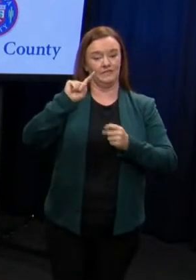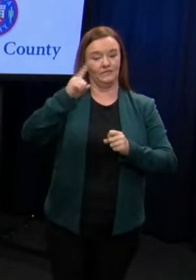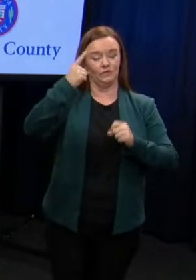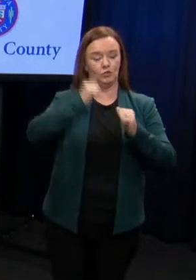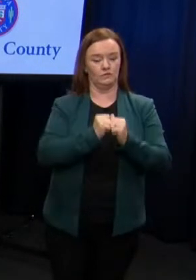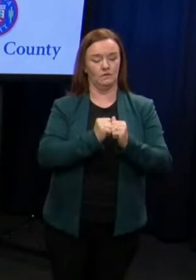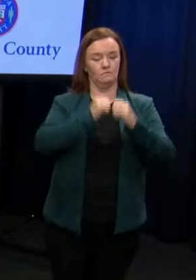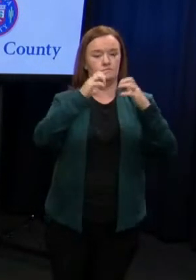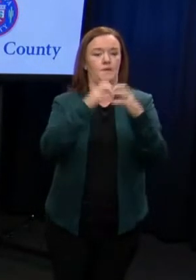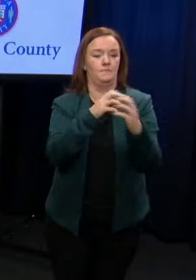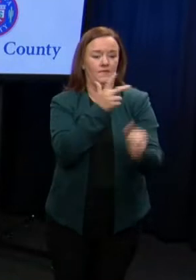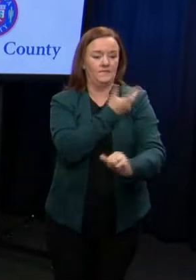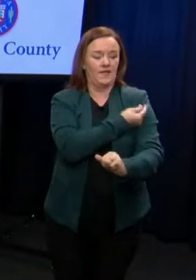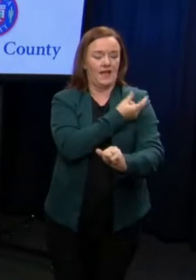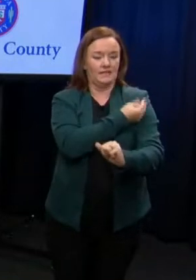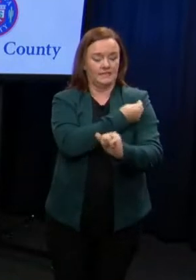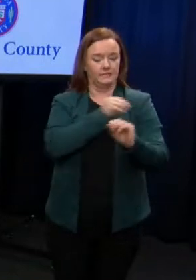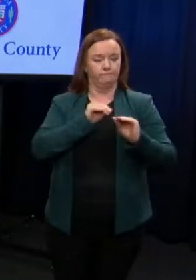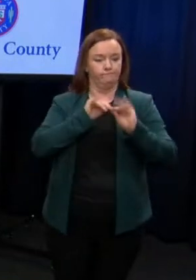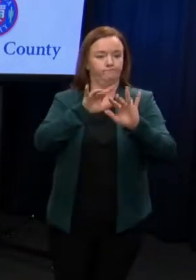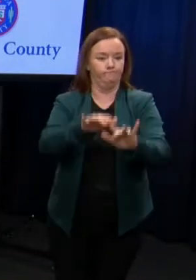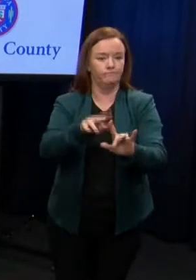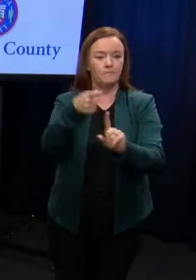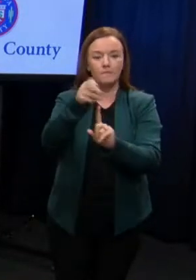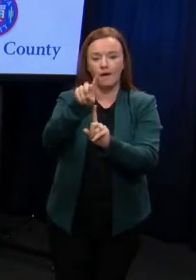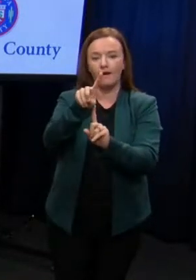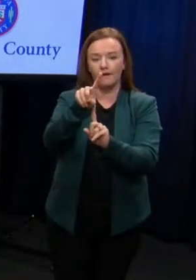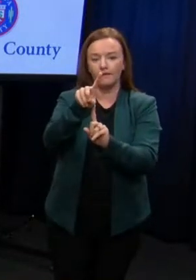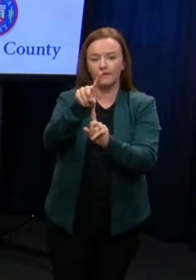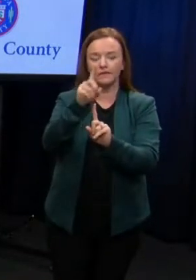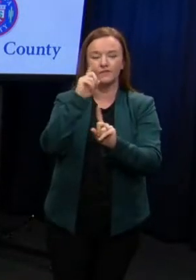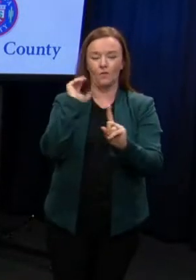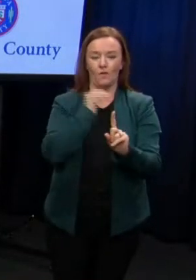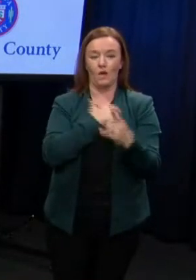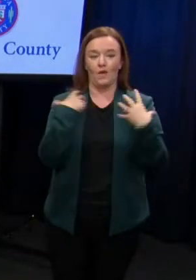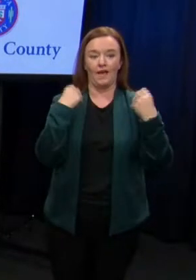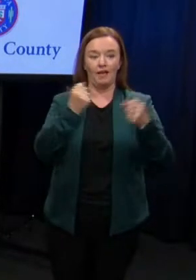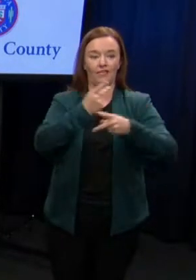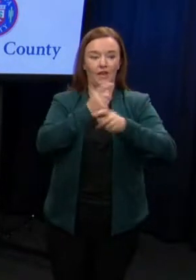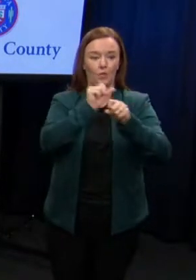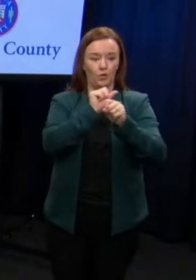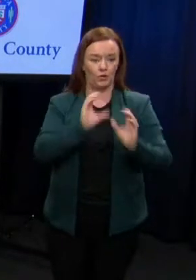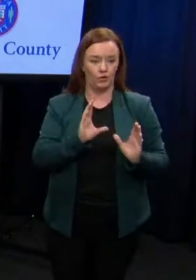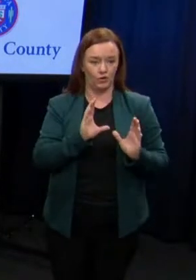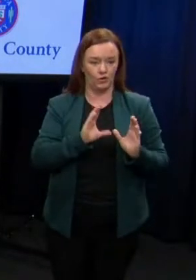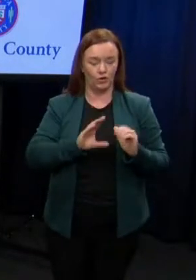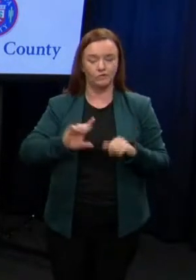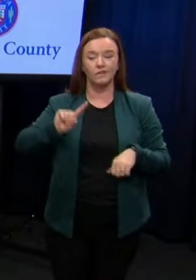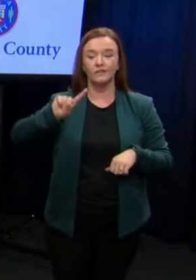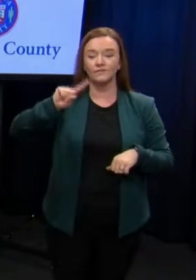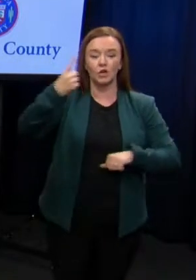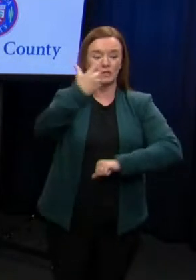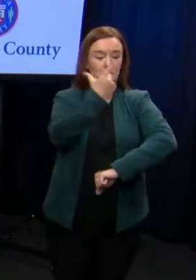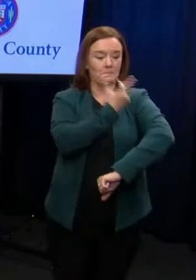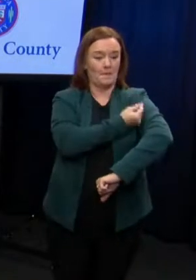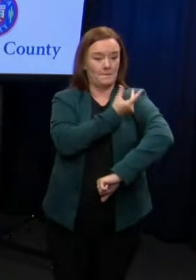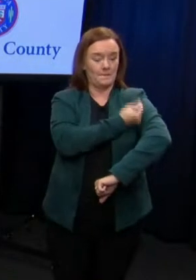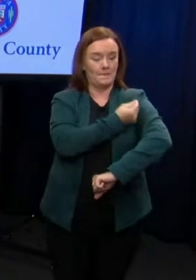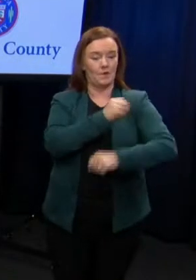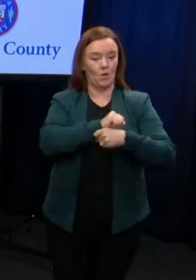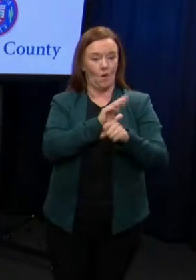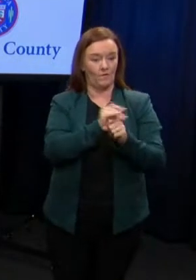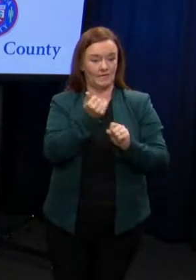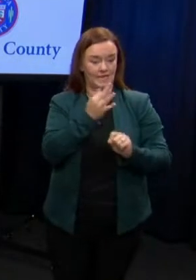county's mass vaccination site and pod for our healthcare workers and for the first doses of vaccine that we gave